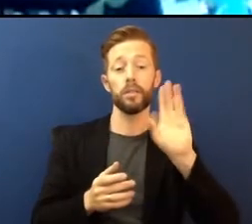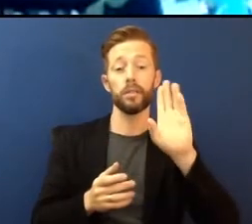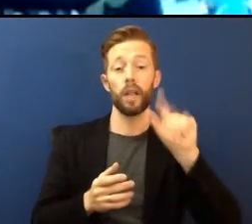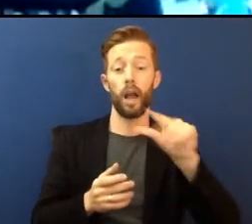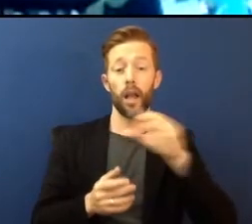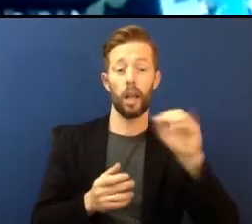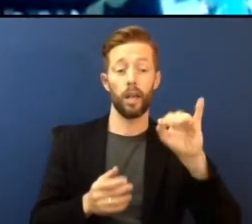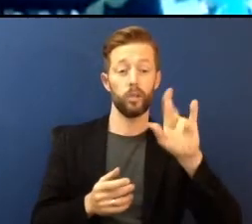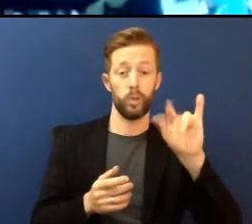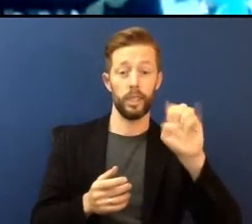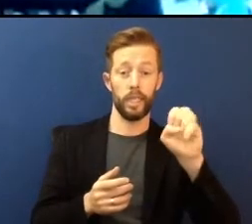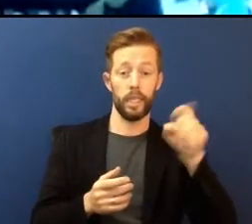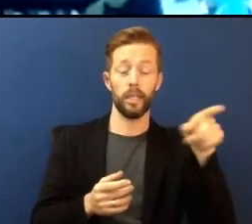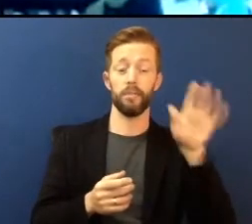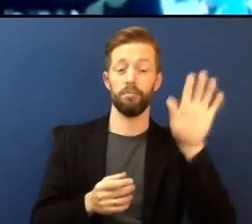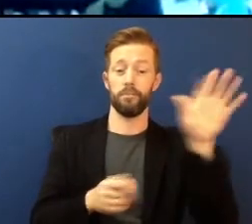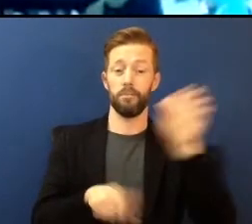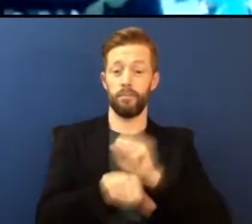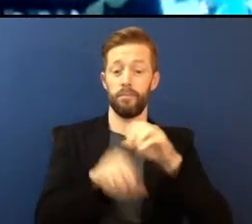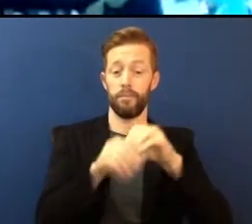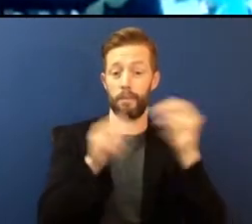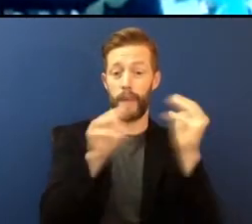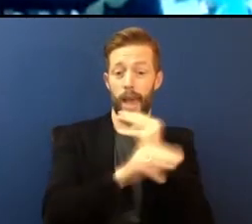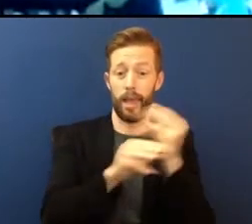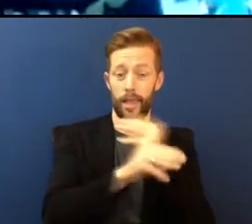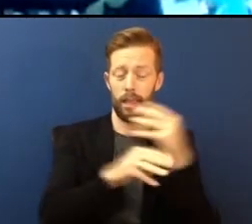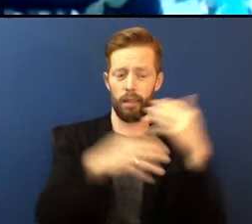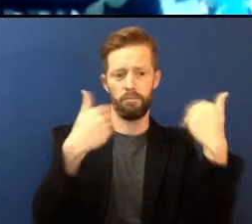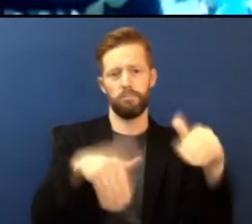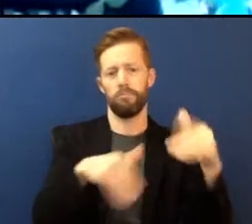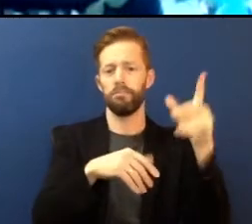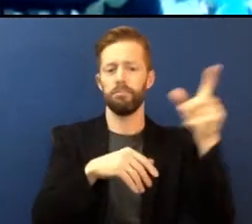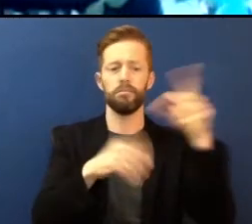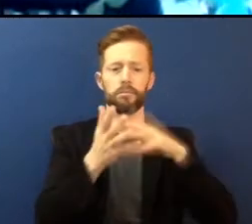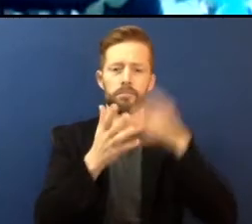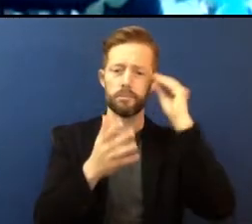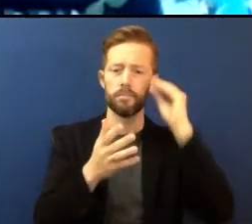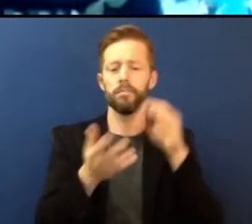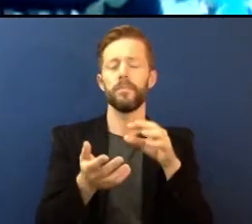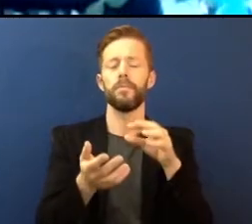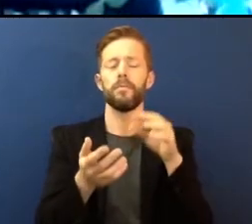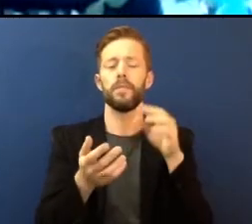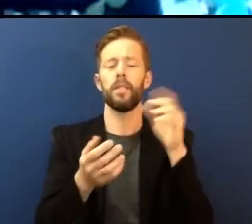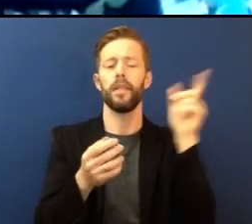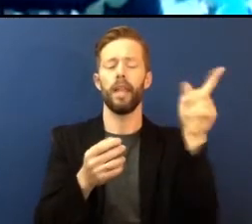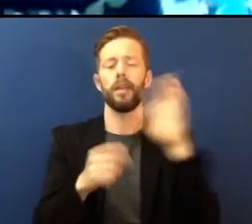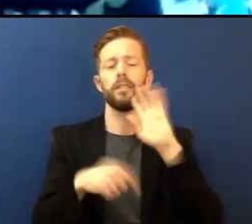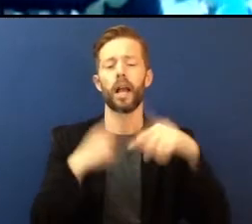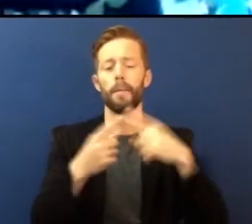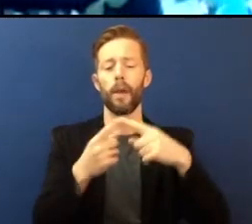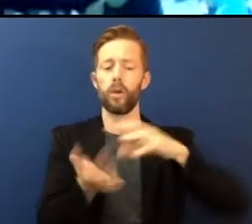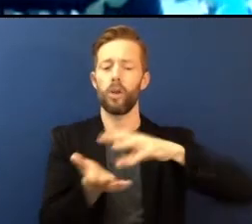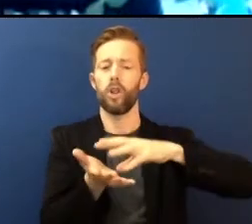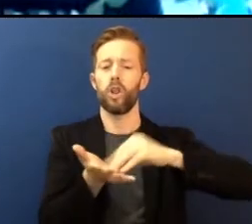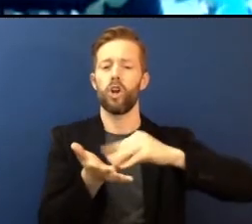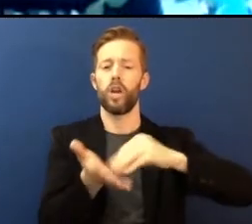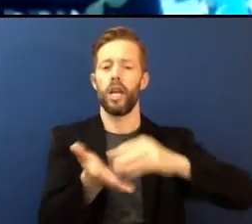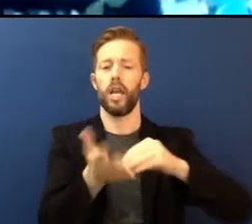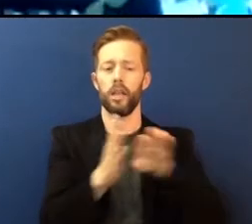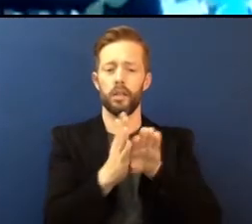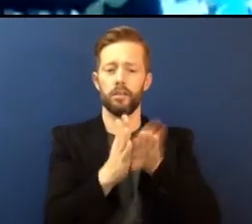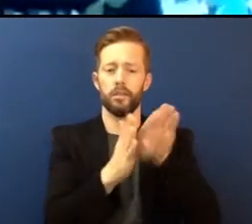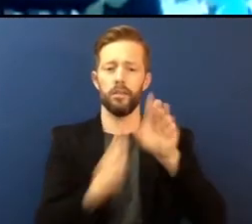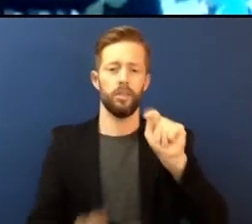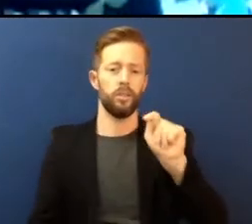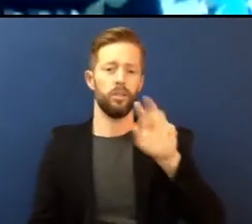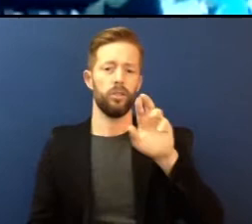what Doug and Julie have done, the tremendous work that they've done in math and understanding learning trajectories. So we